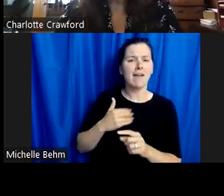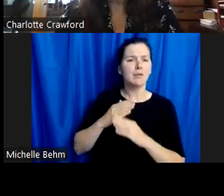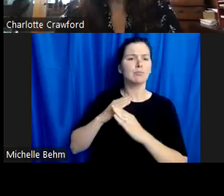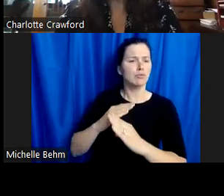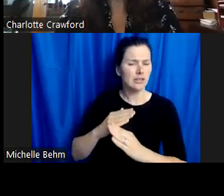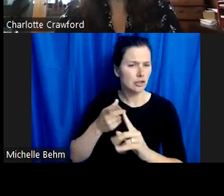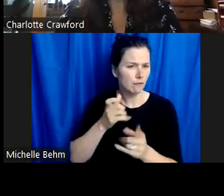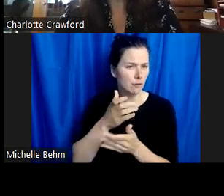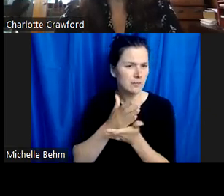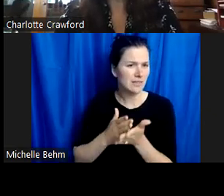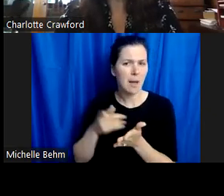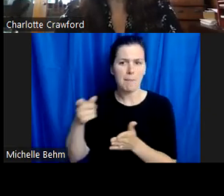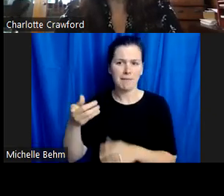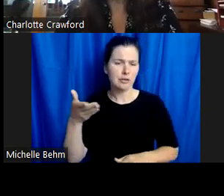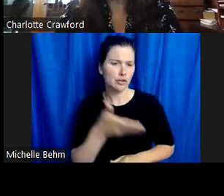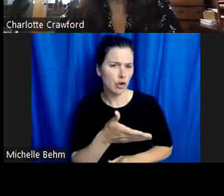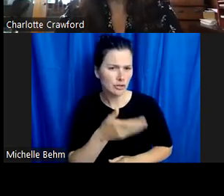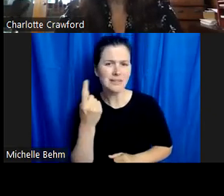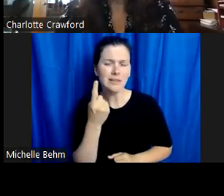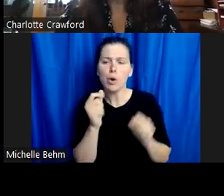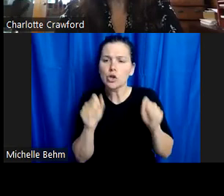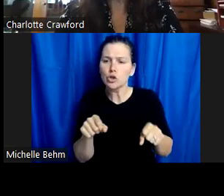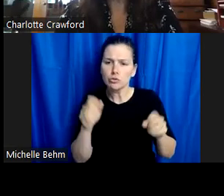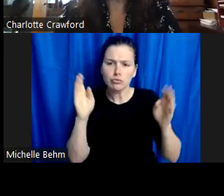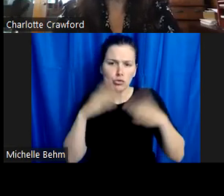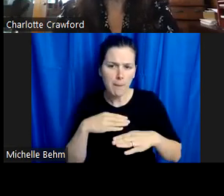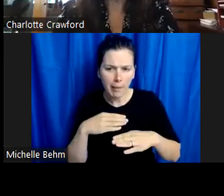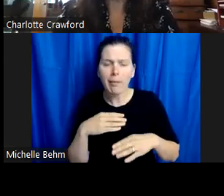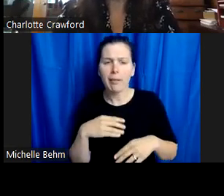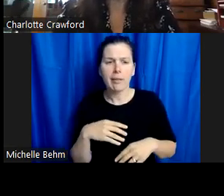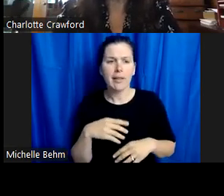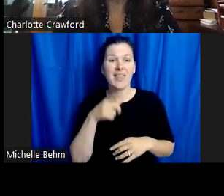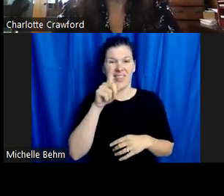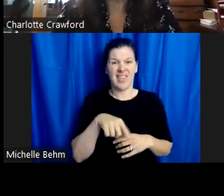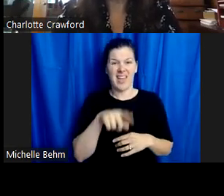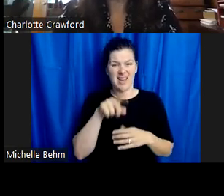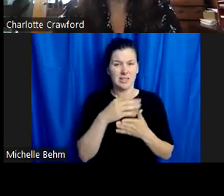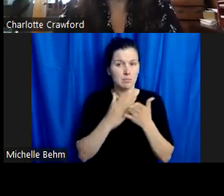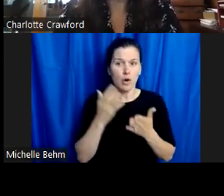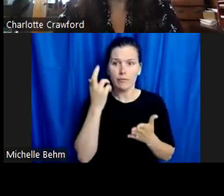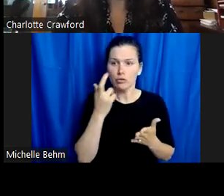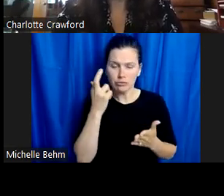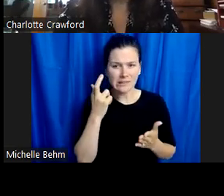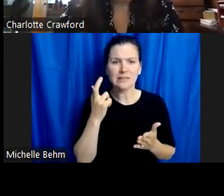charges that somebody could get in trouble for. And this is part of the reason why people don't like